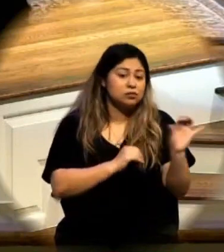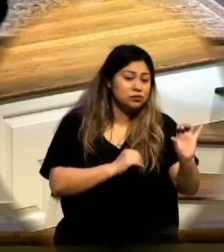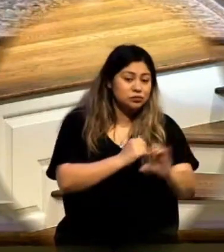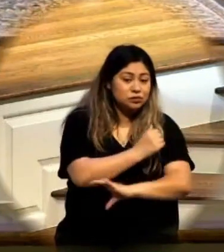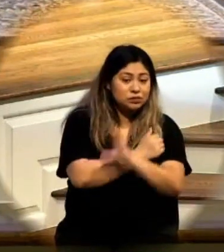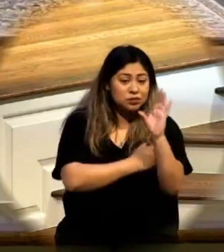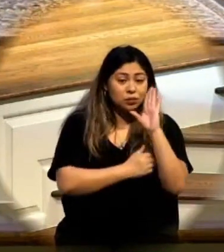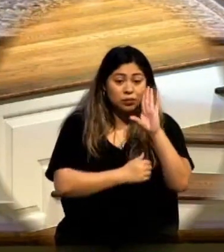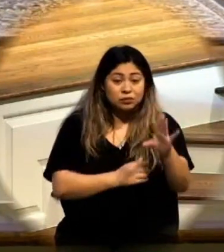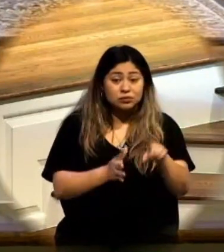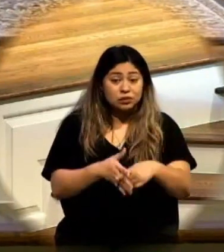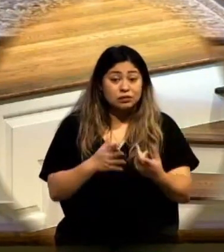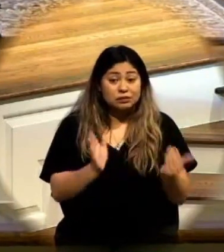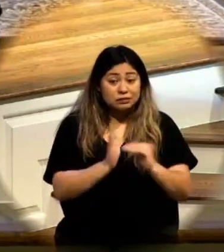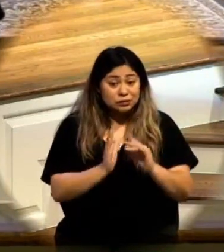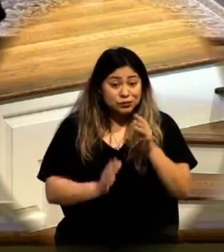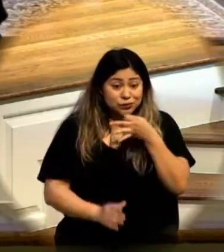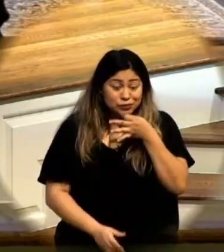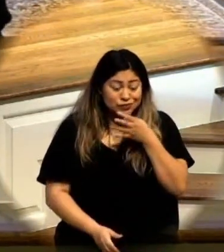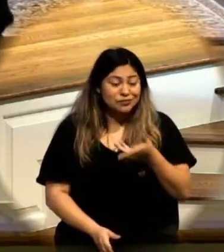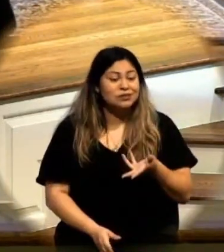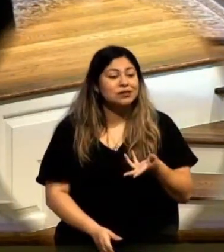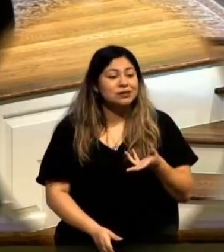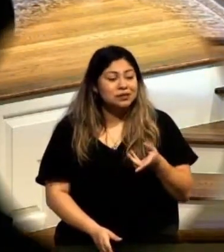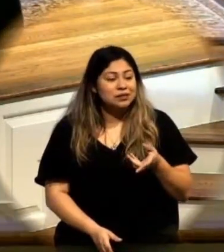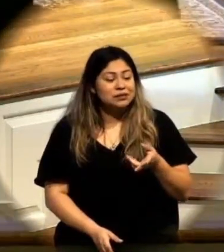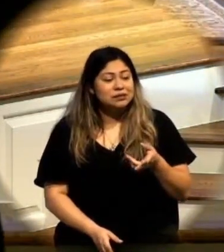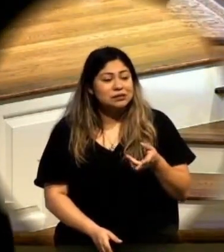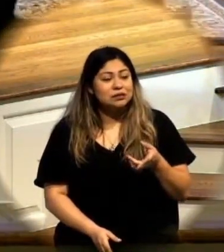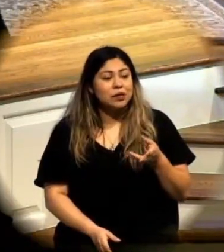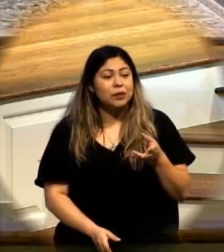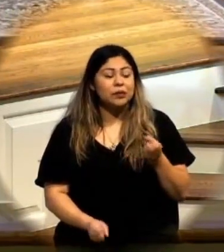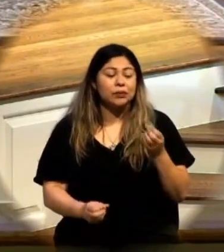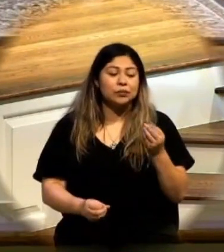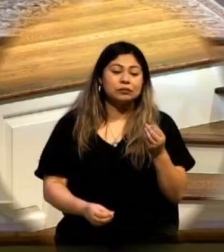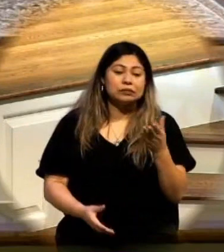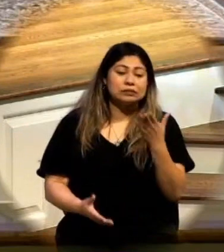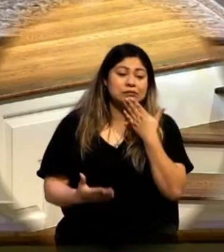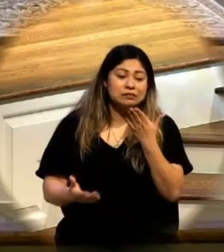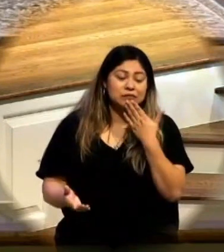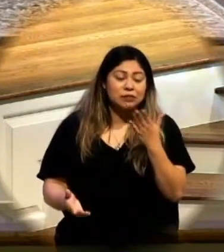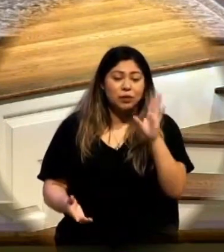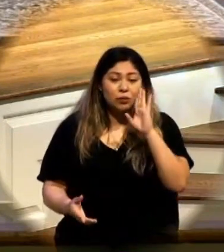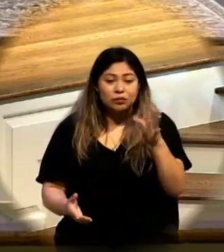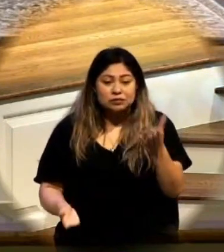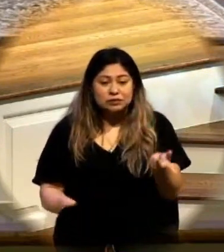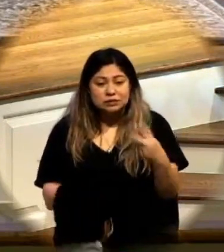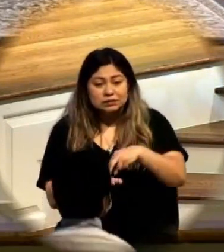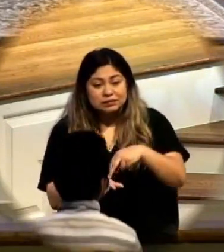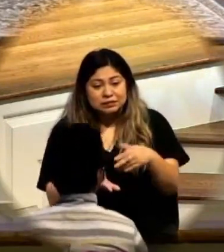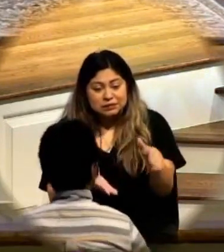us to speak about Christ instead of staying quiet. Friends, let's stand and sing together one more song of worship.